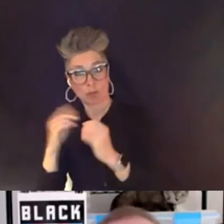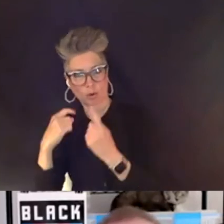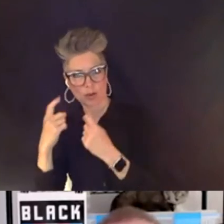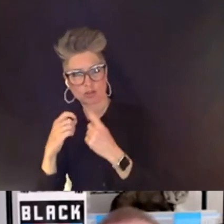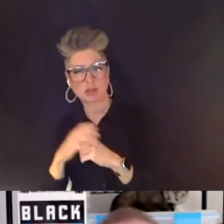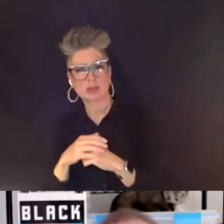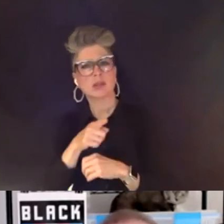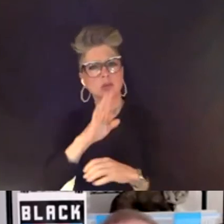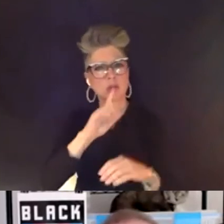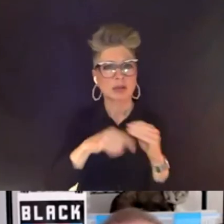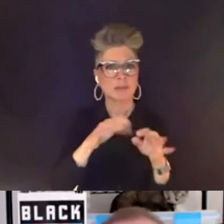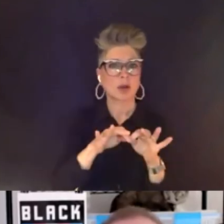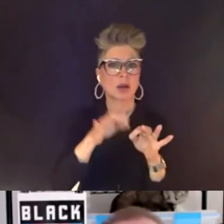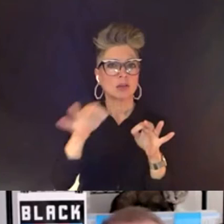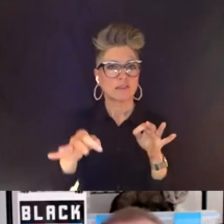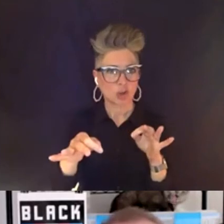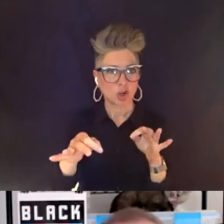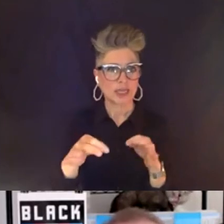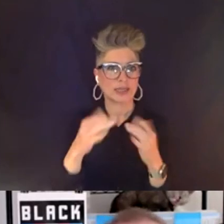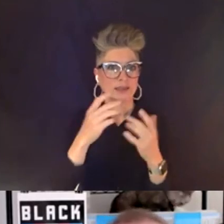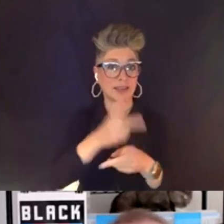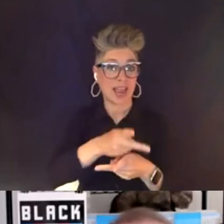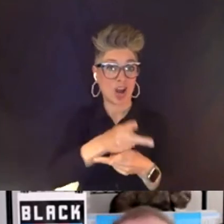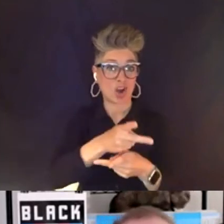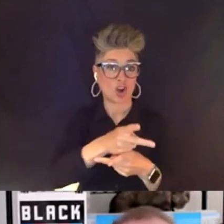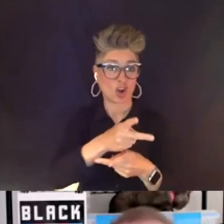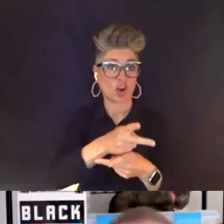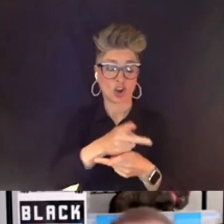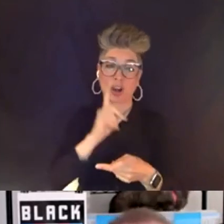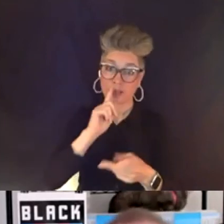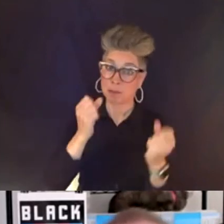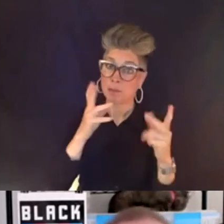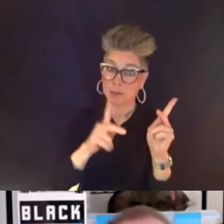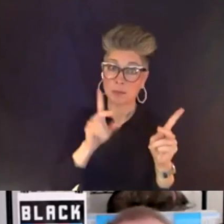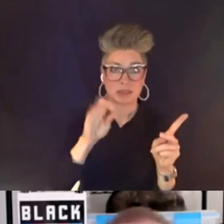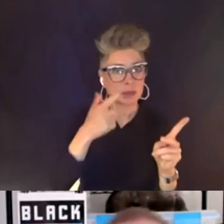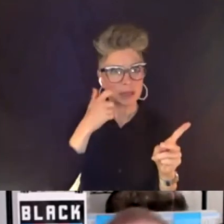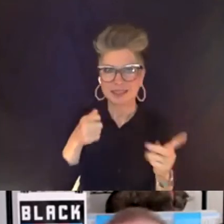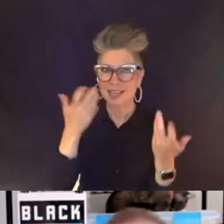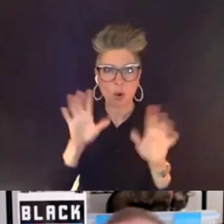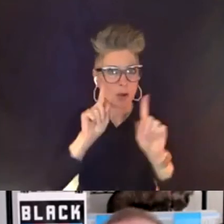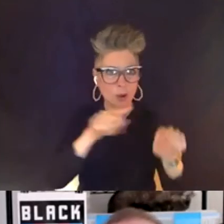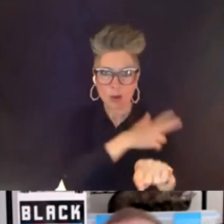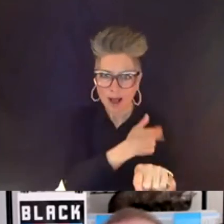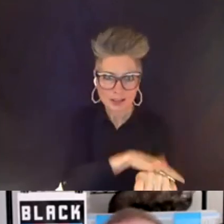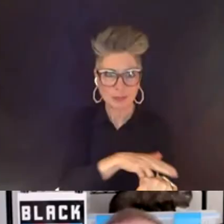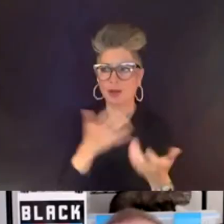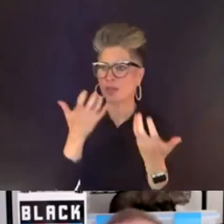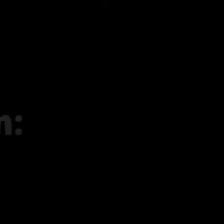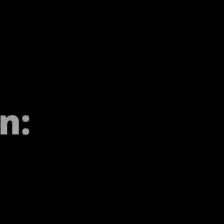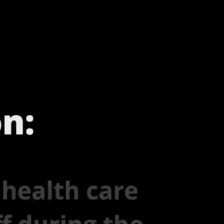about deferring care. And I think that a lot of folks have deferred care because of, like, not wanting to go in the hospital, not wanting to access